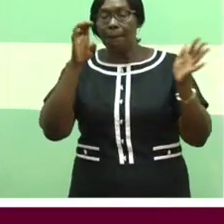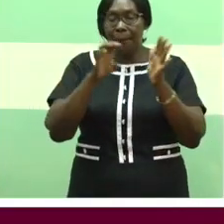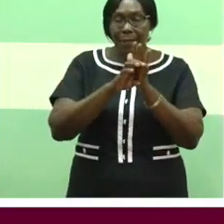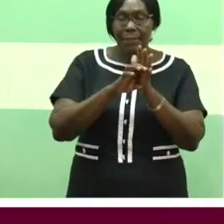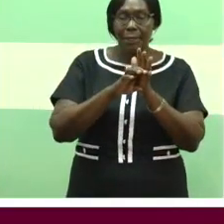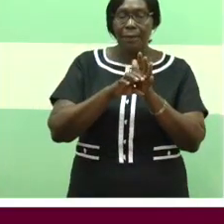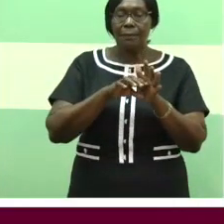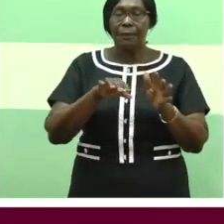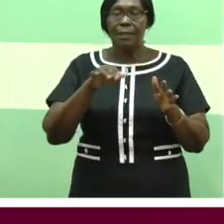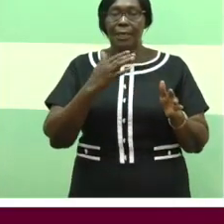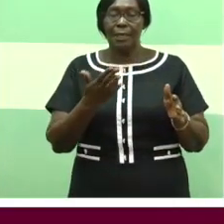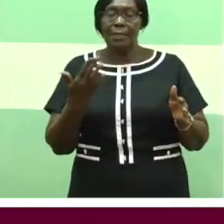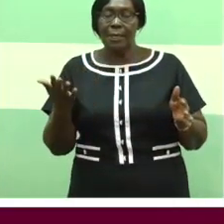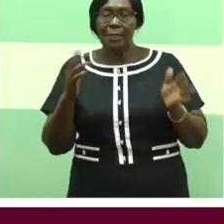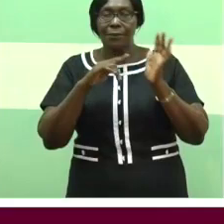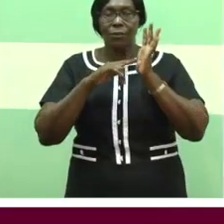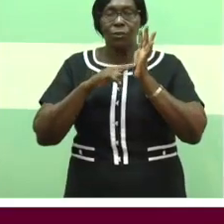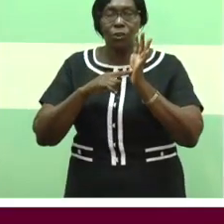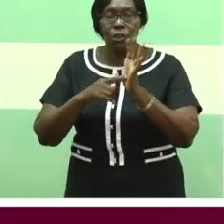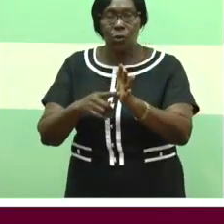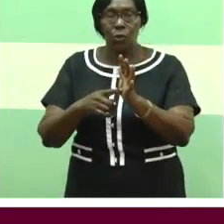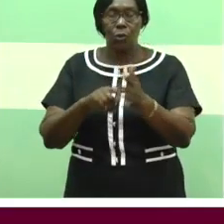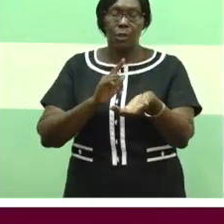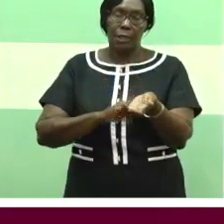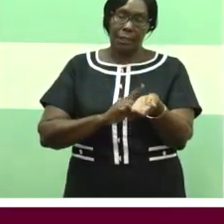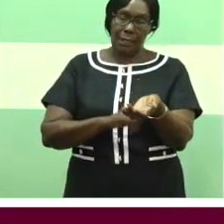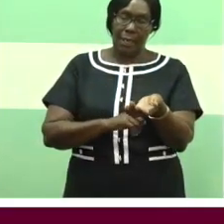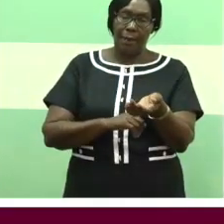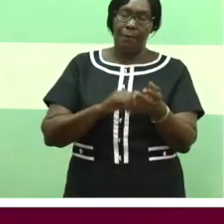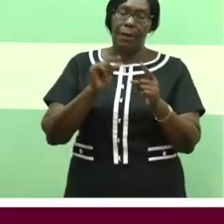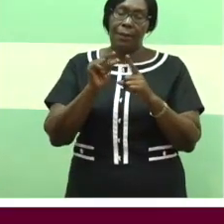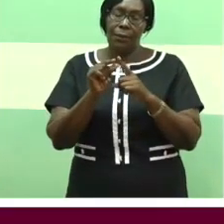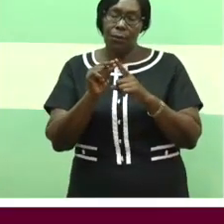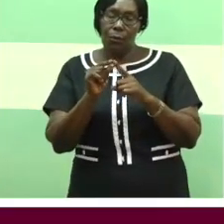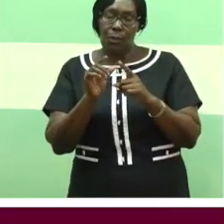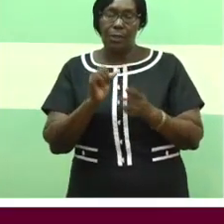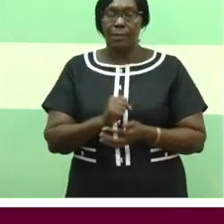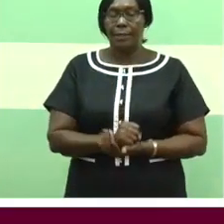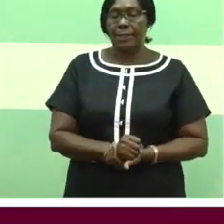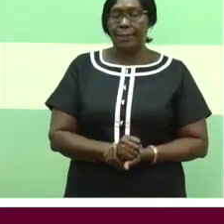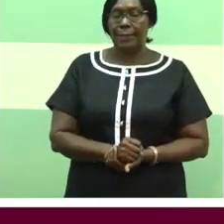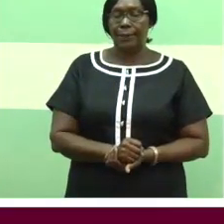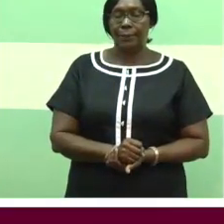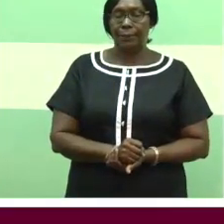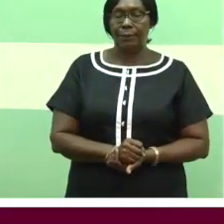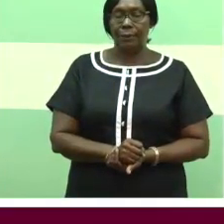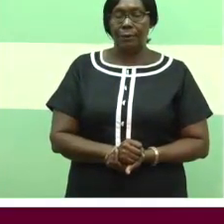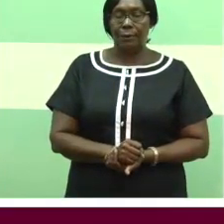still elements of visual with the time and the words.